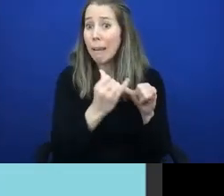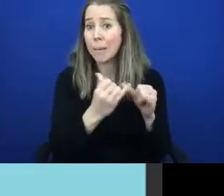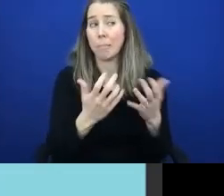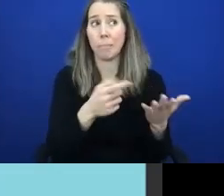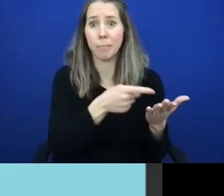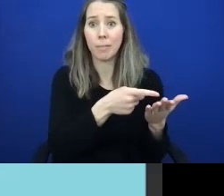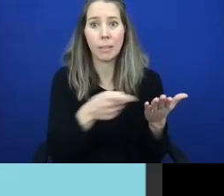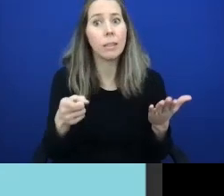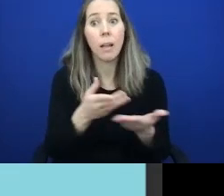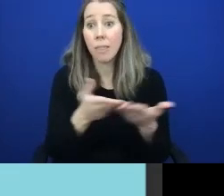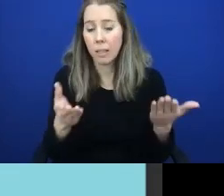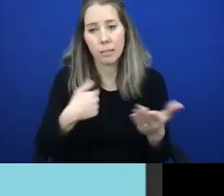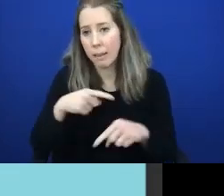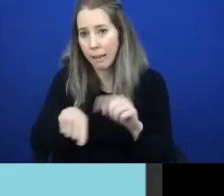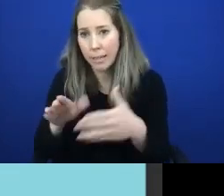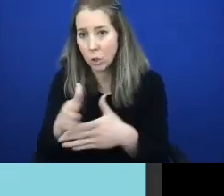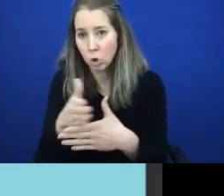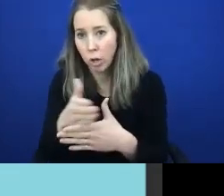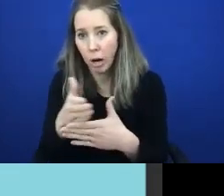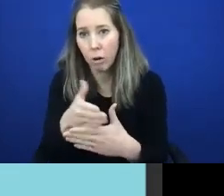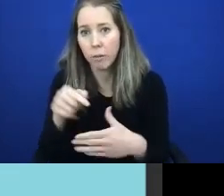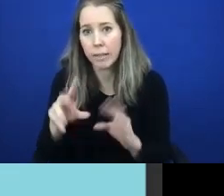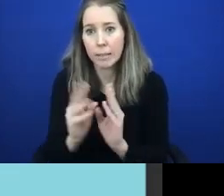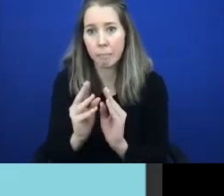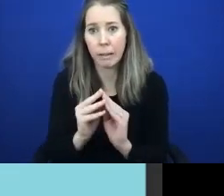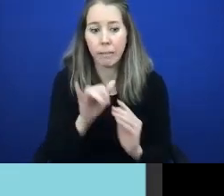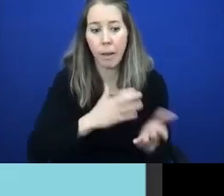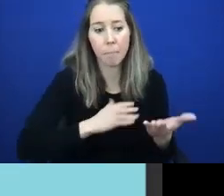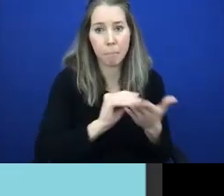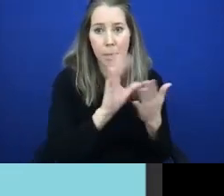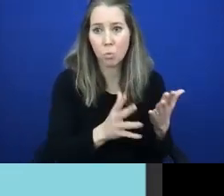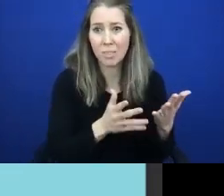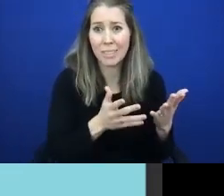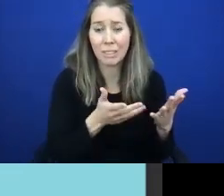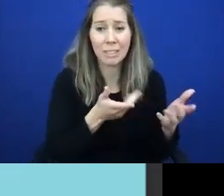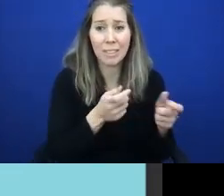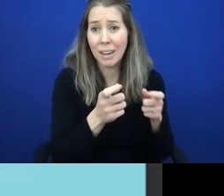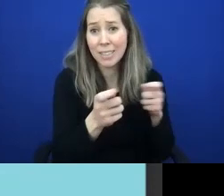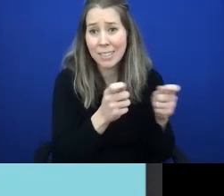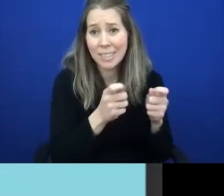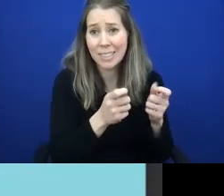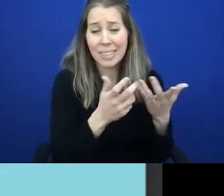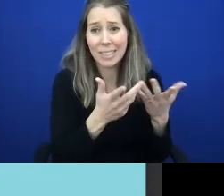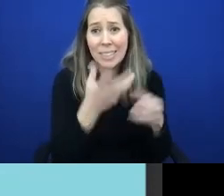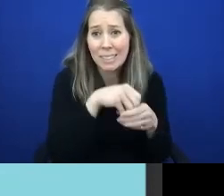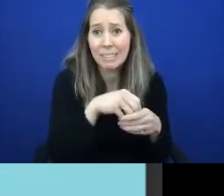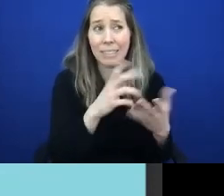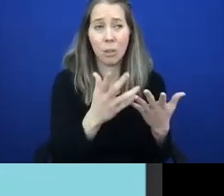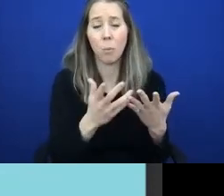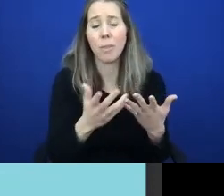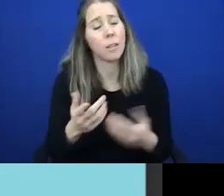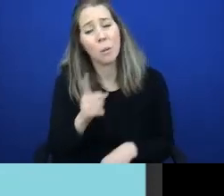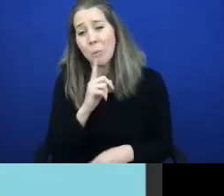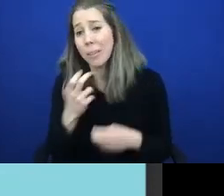unspeakable things that I can't share in this talk that some of my students deal with. And it's really hard. And I